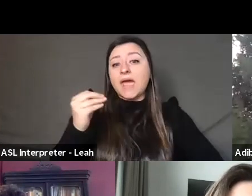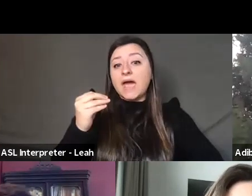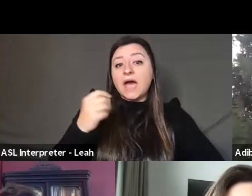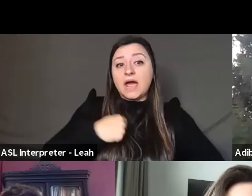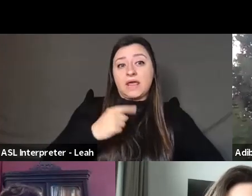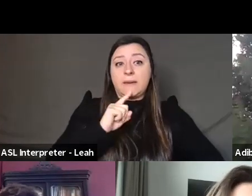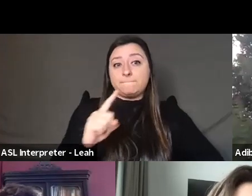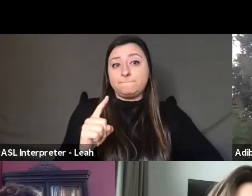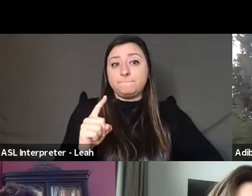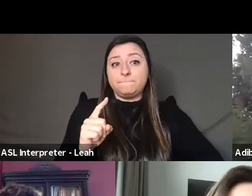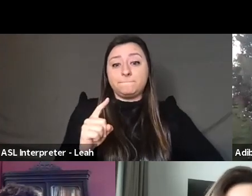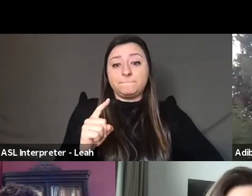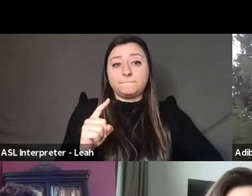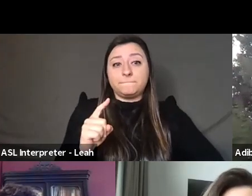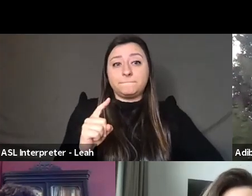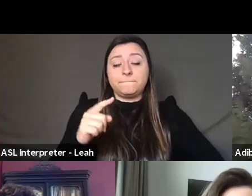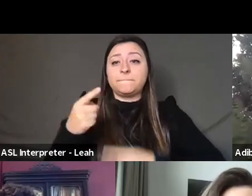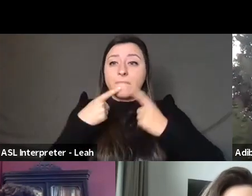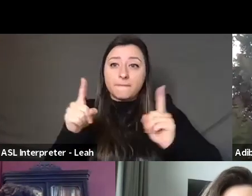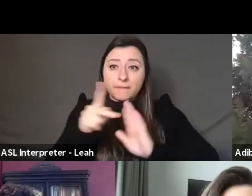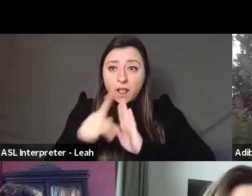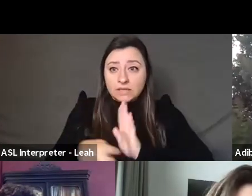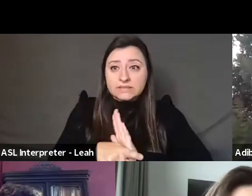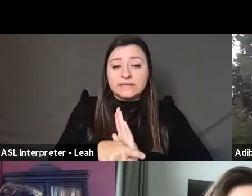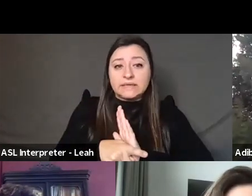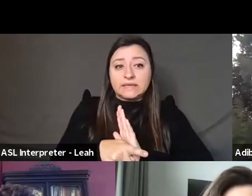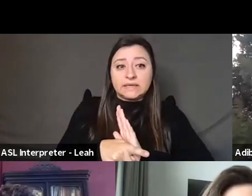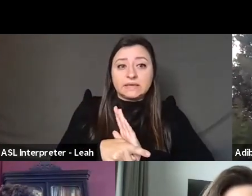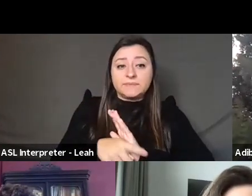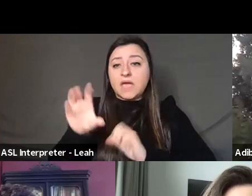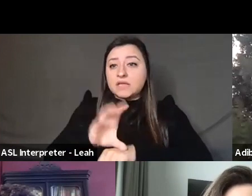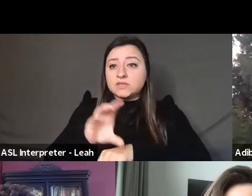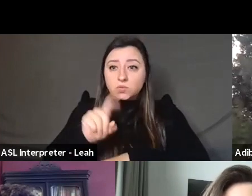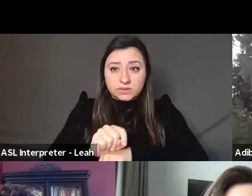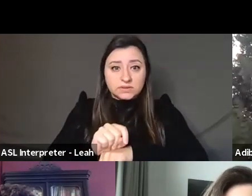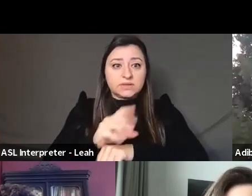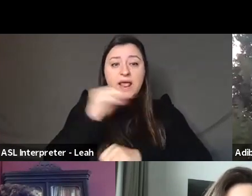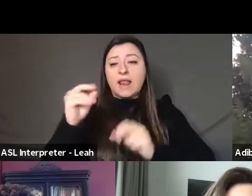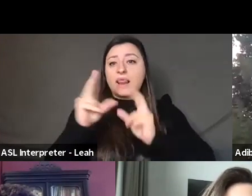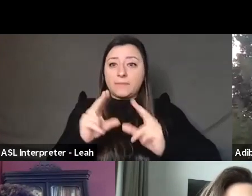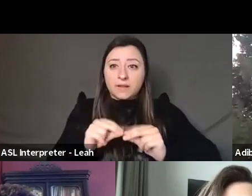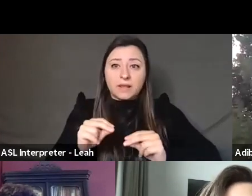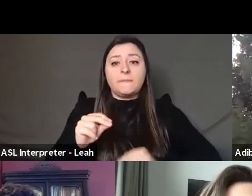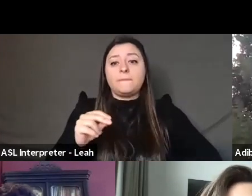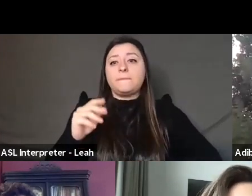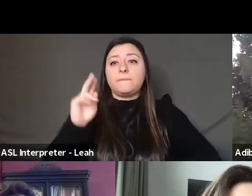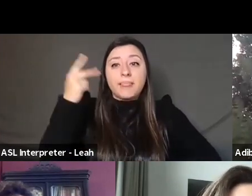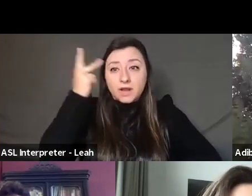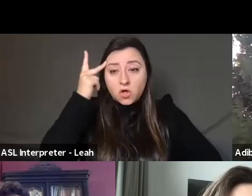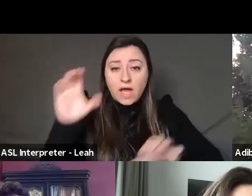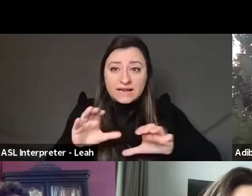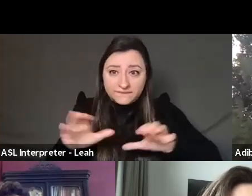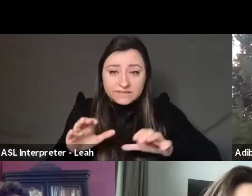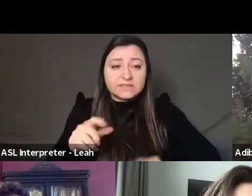I am a public policy consultant and a Lebanese political activist. I've